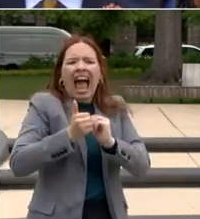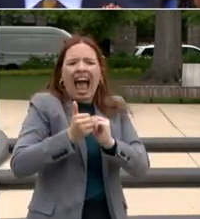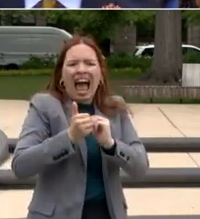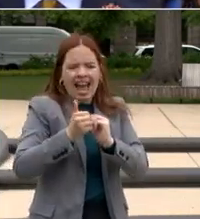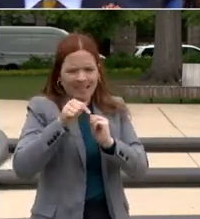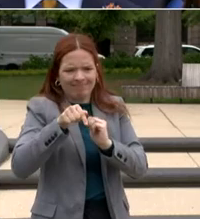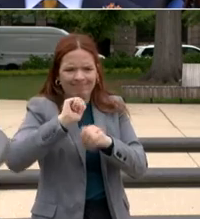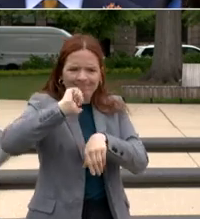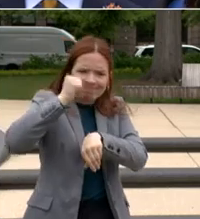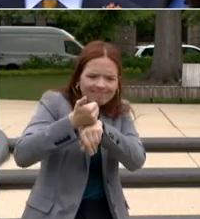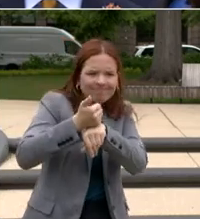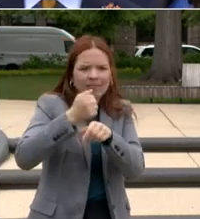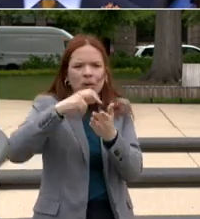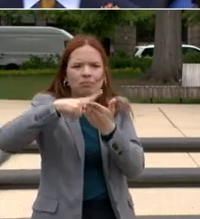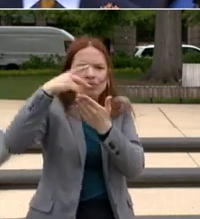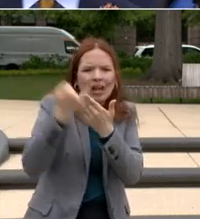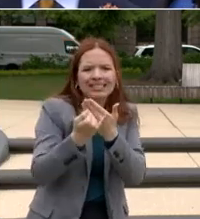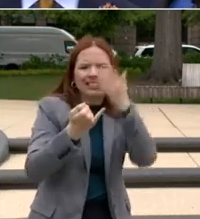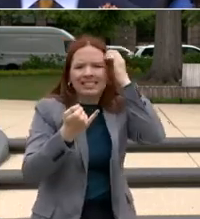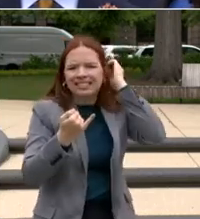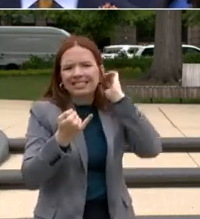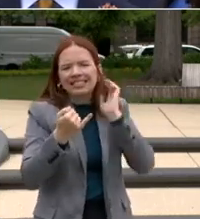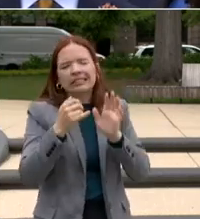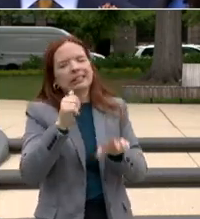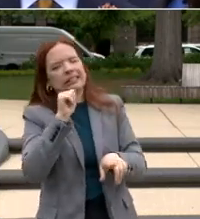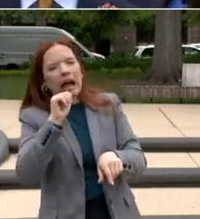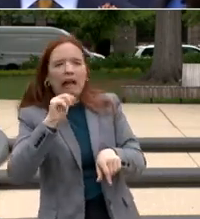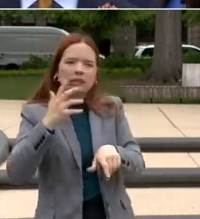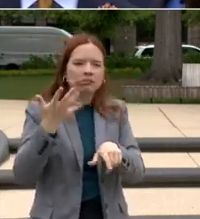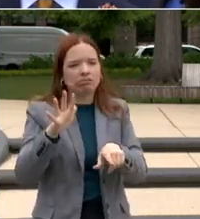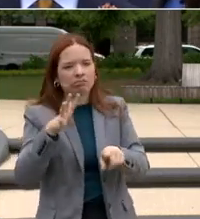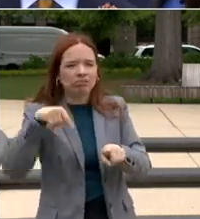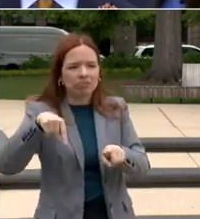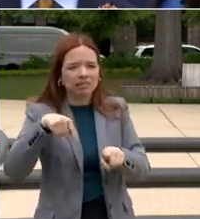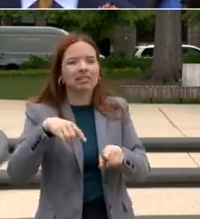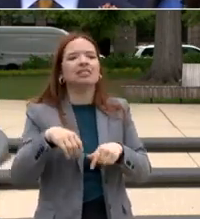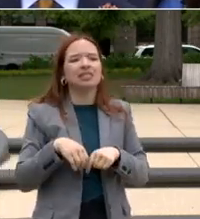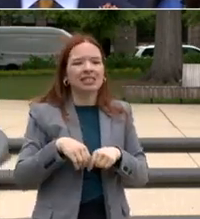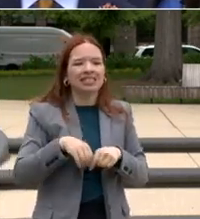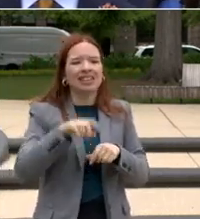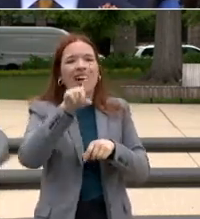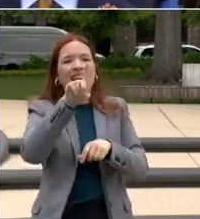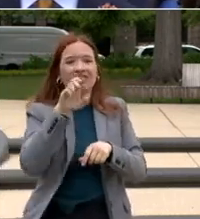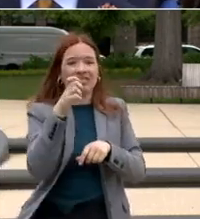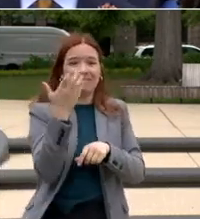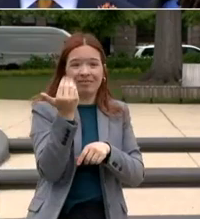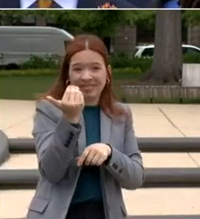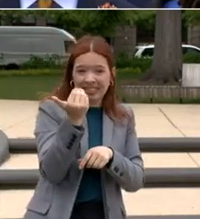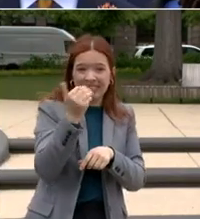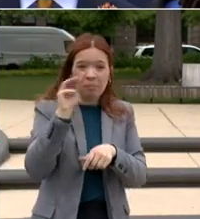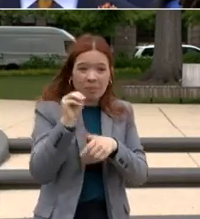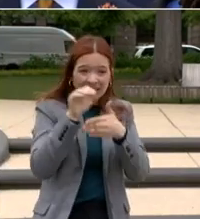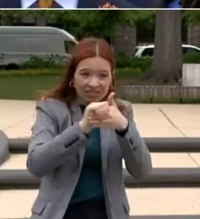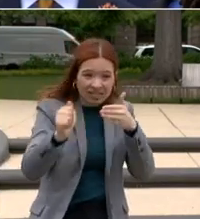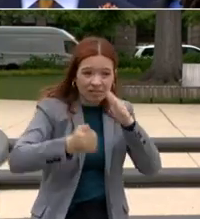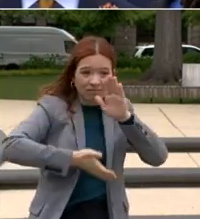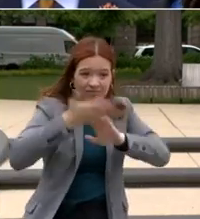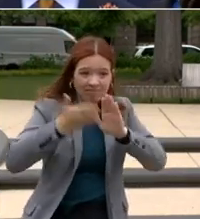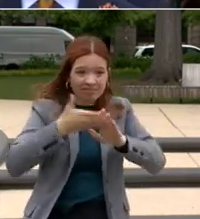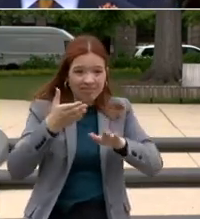was that the $115 million in operating costs were essentially traded for capital